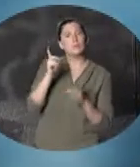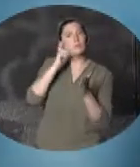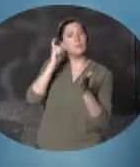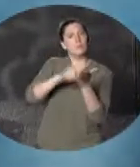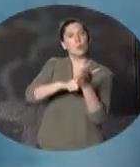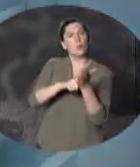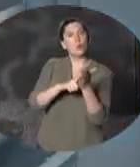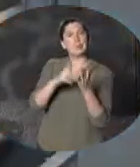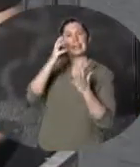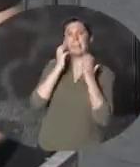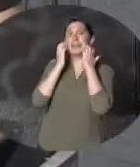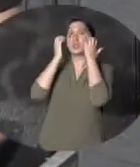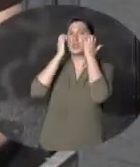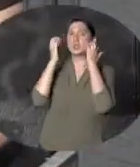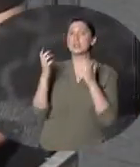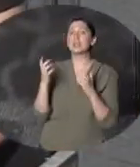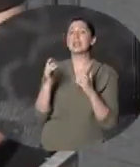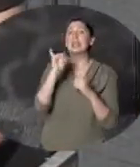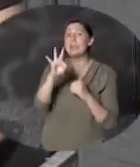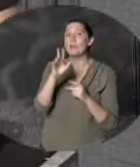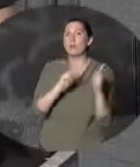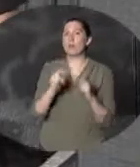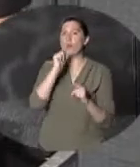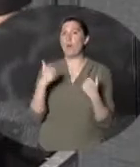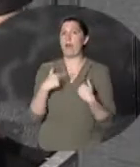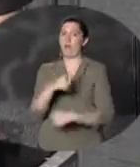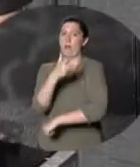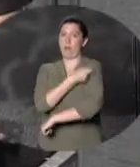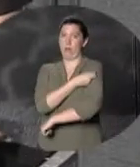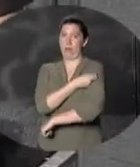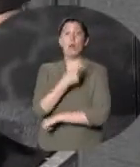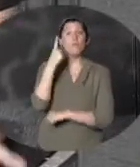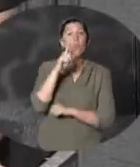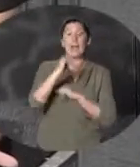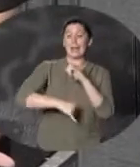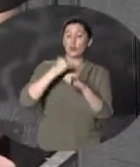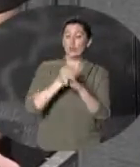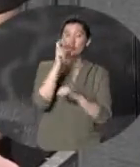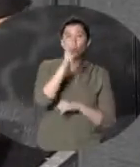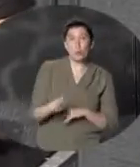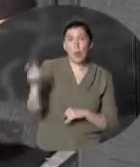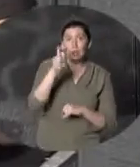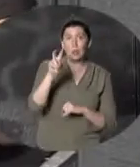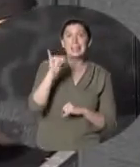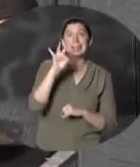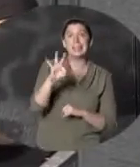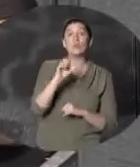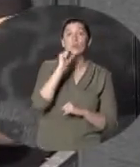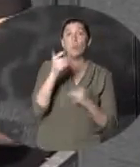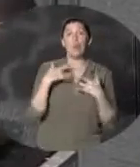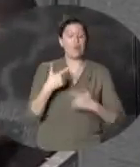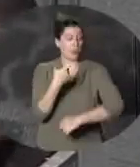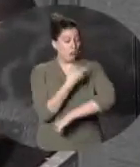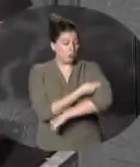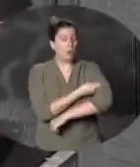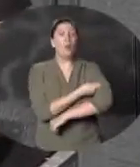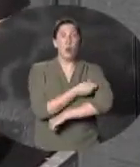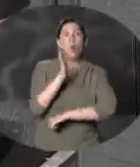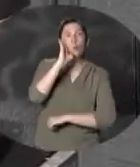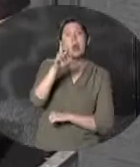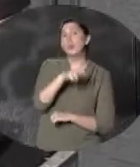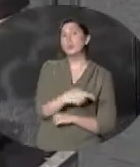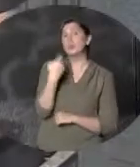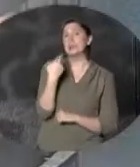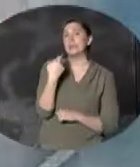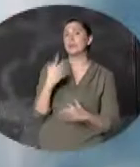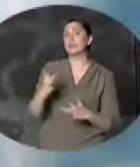people, predominantly people who are unvaccinated. And with international travel, unvaccinated people and people without immunity are always going to be at